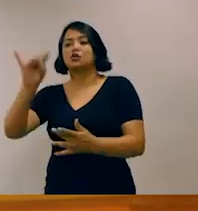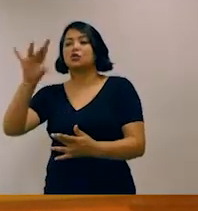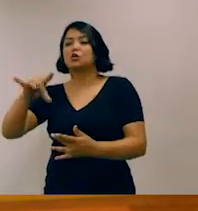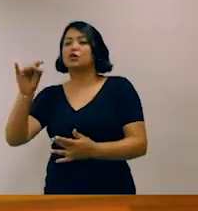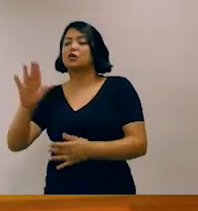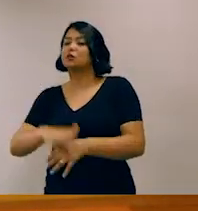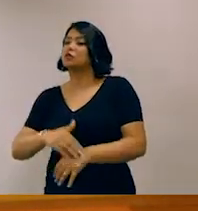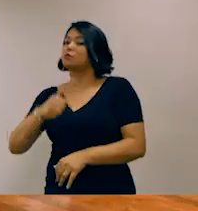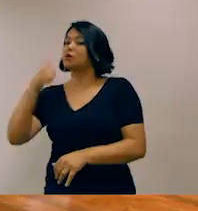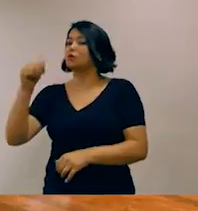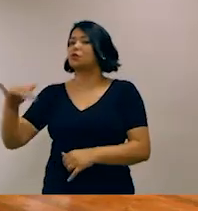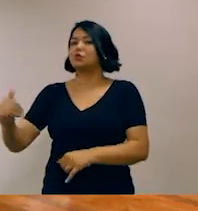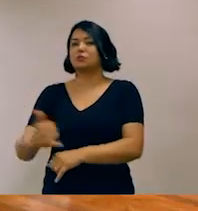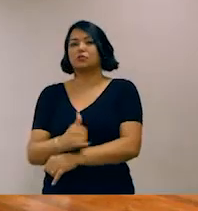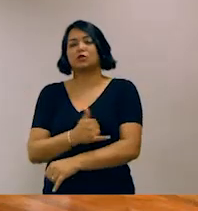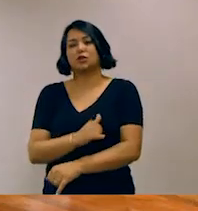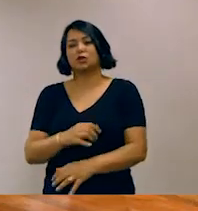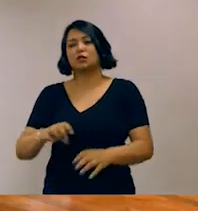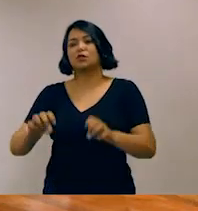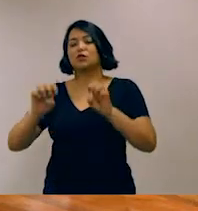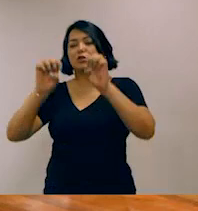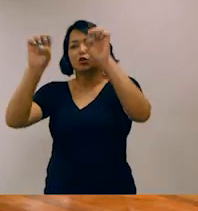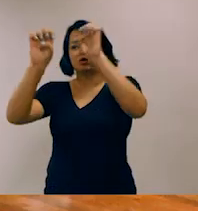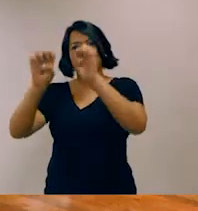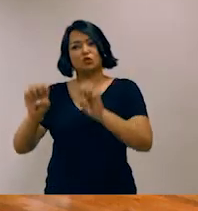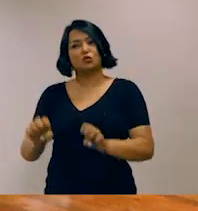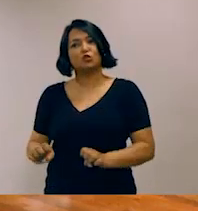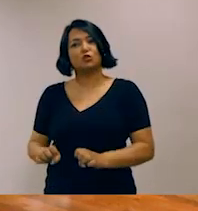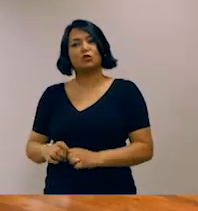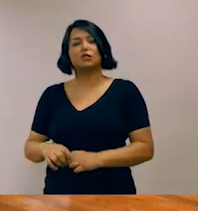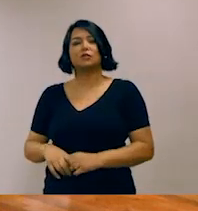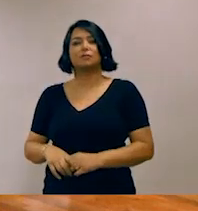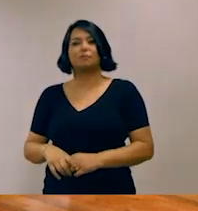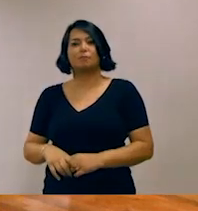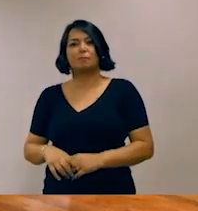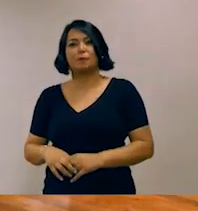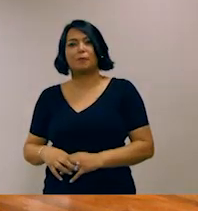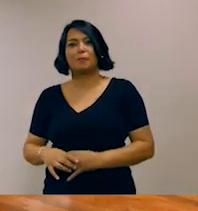the best models, the best structures. And there's a suggestion.